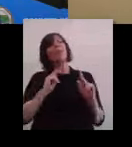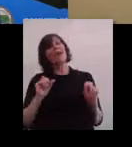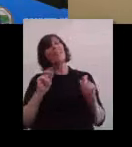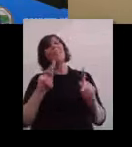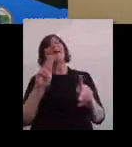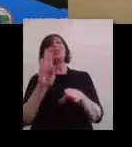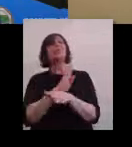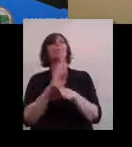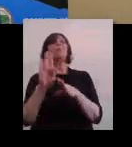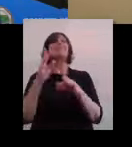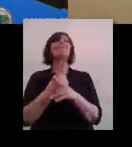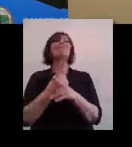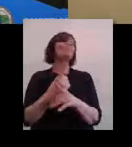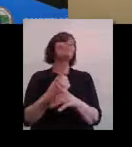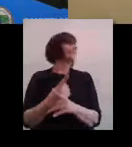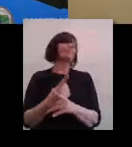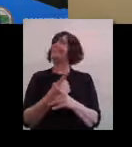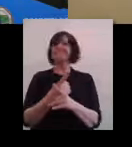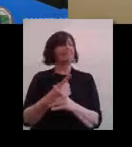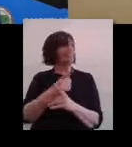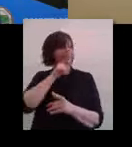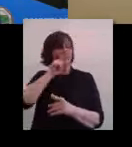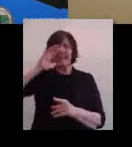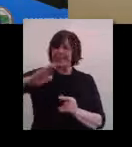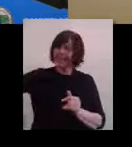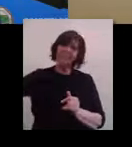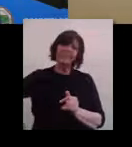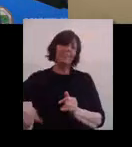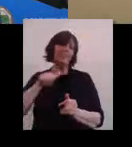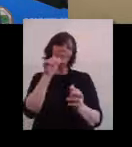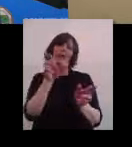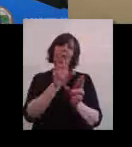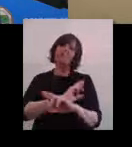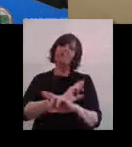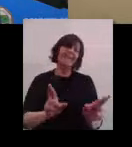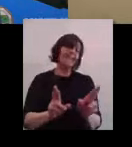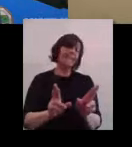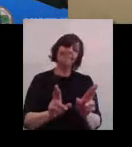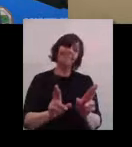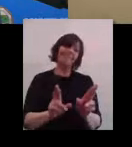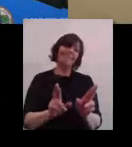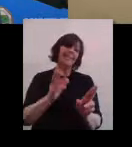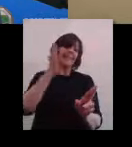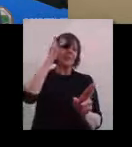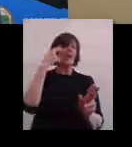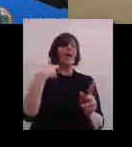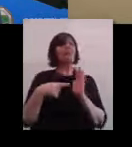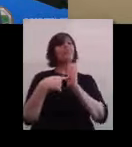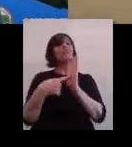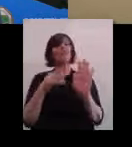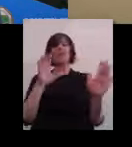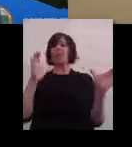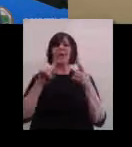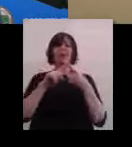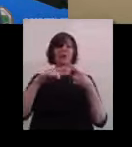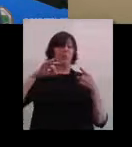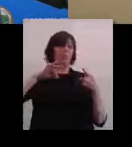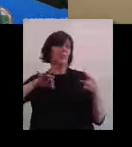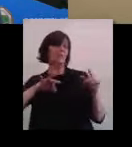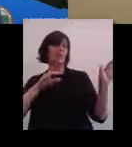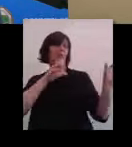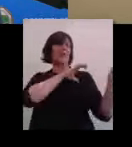yet. We're not ready. There's a reason why we shared that data with regards to Cuyahoga County and Allegheny County. Those are communities